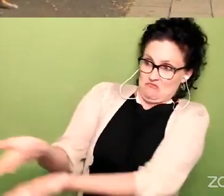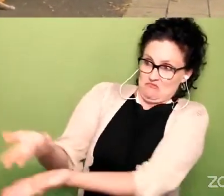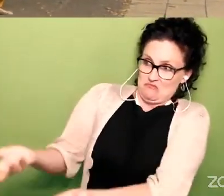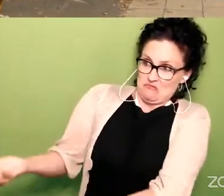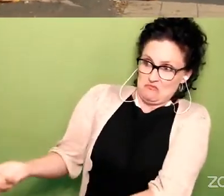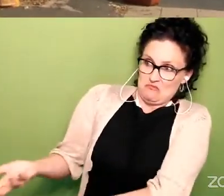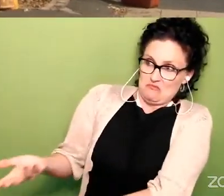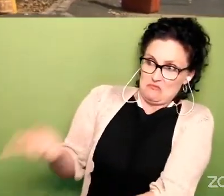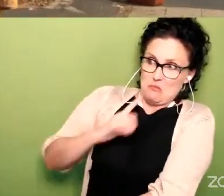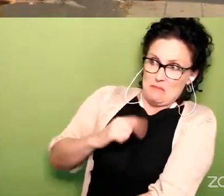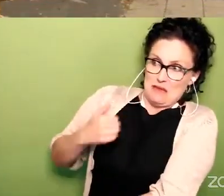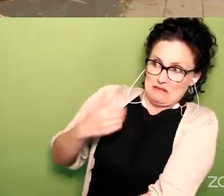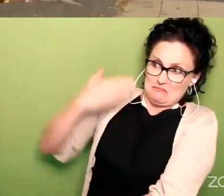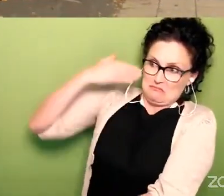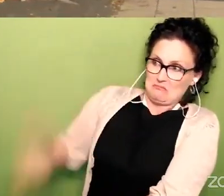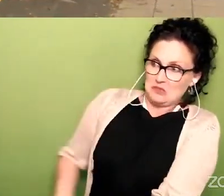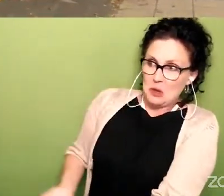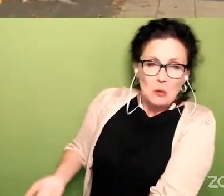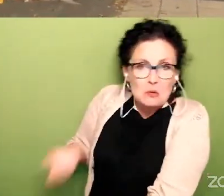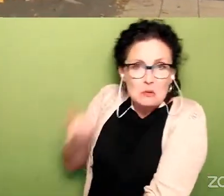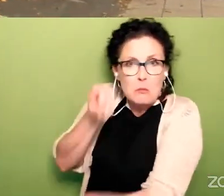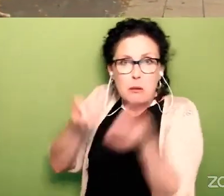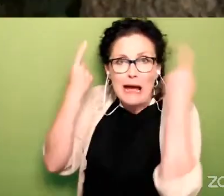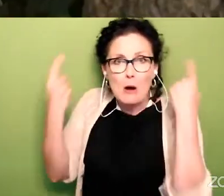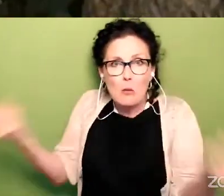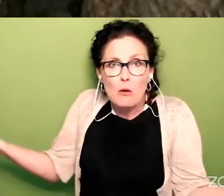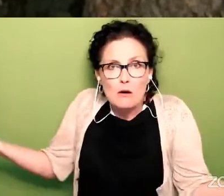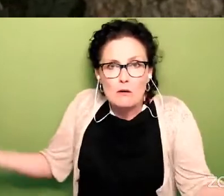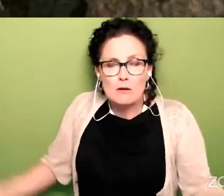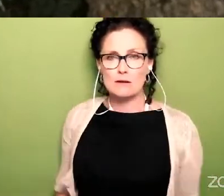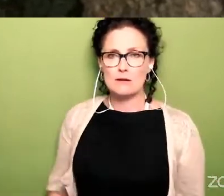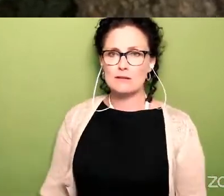like... This band will later become the specials.